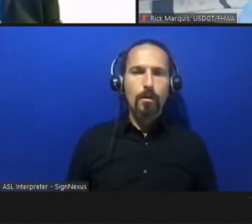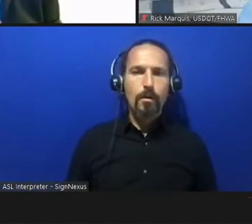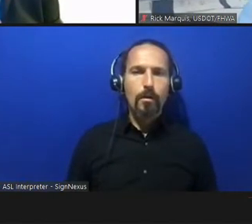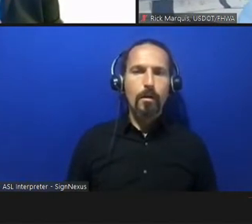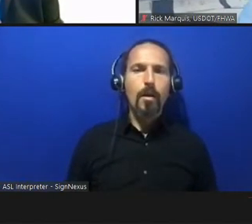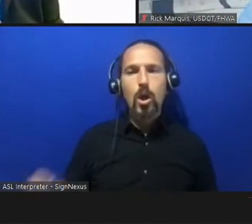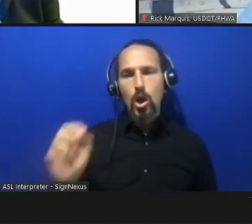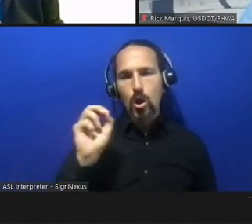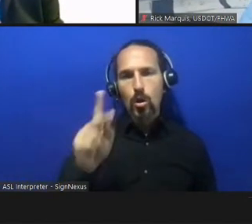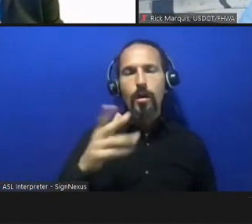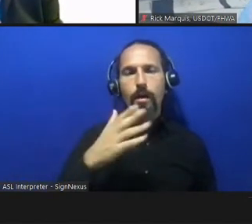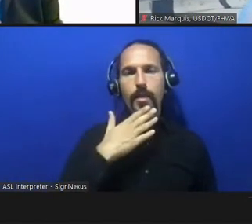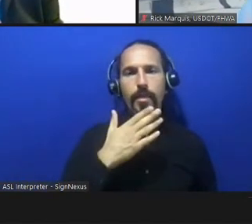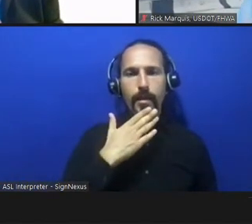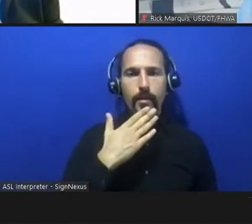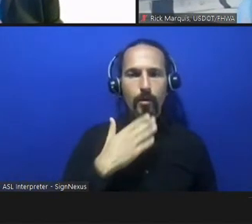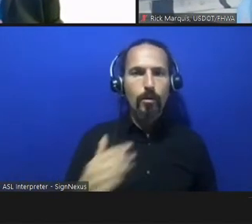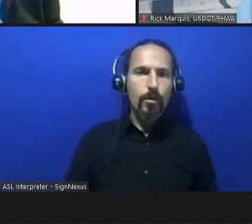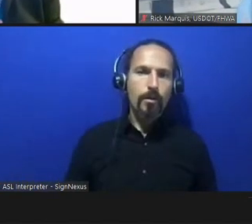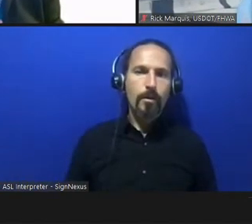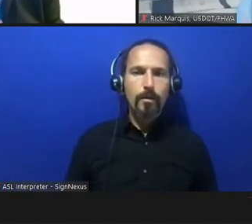okay thank you